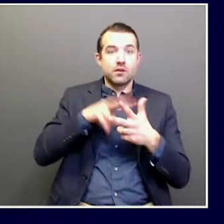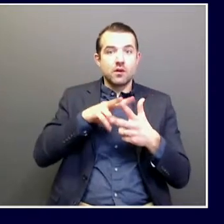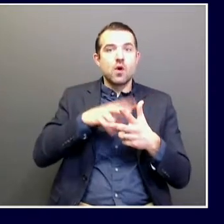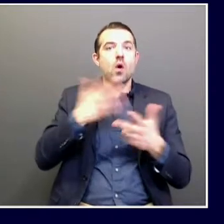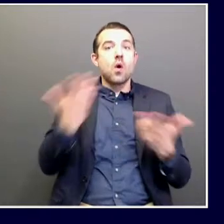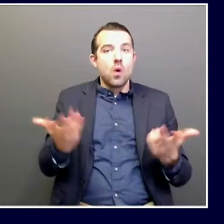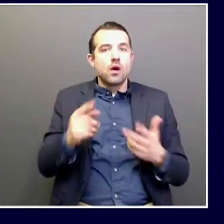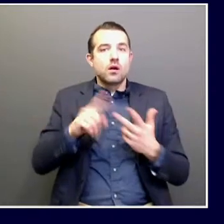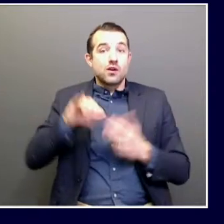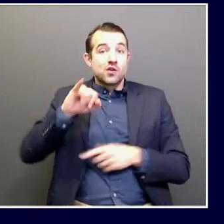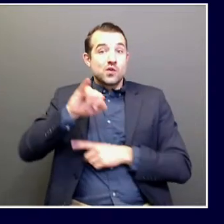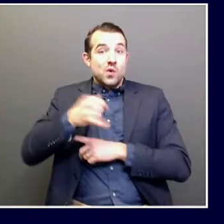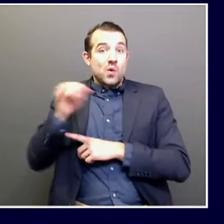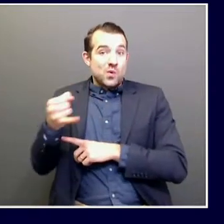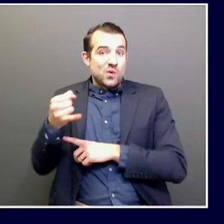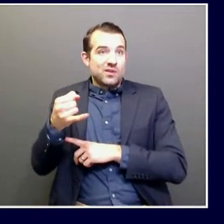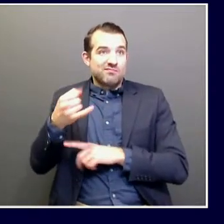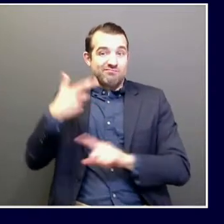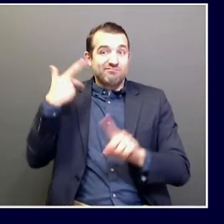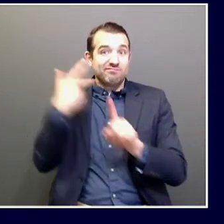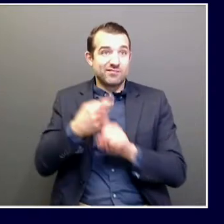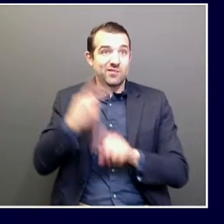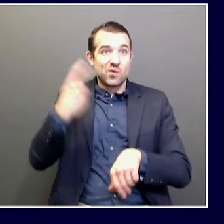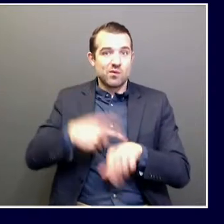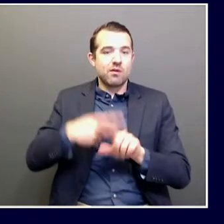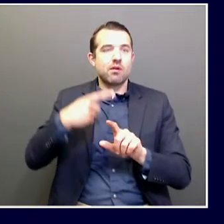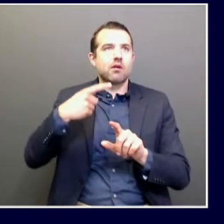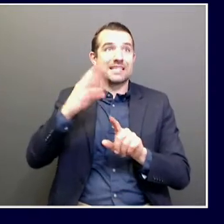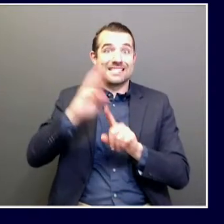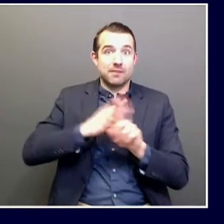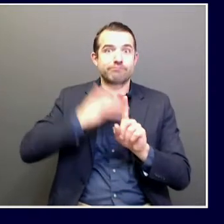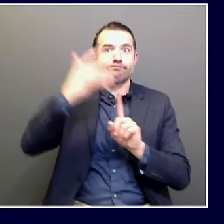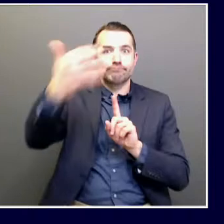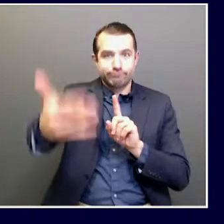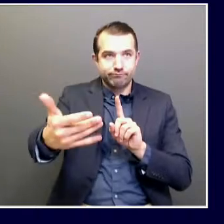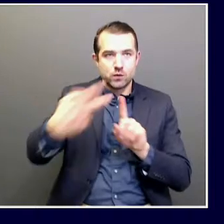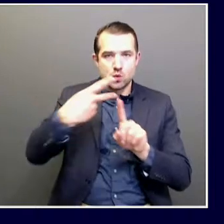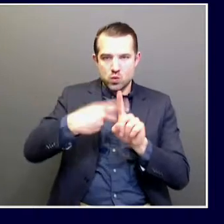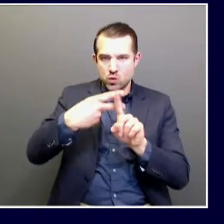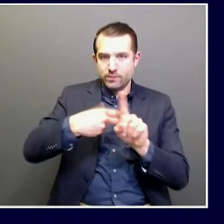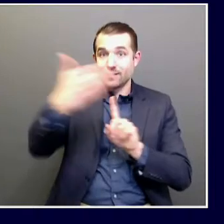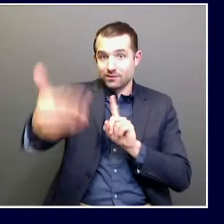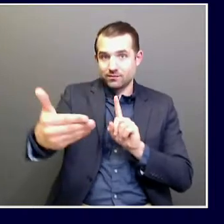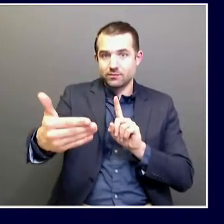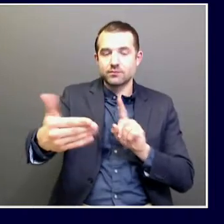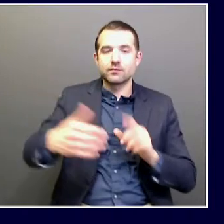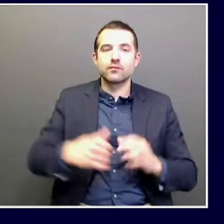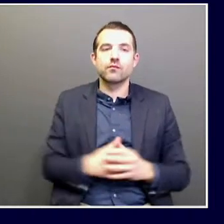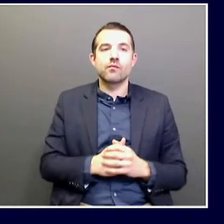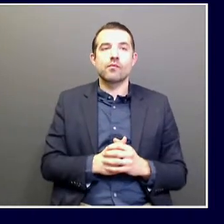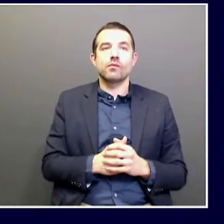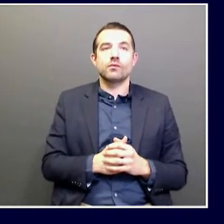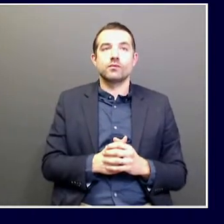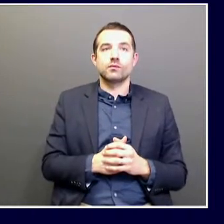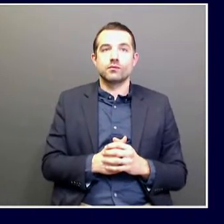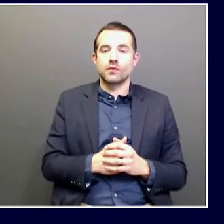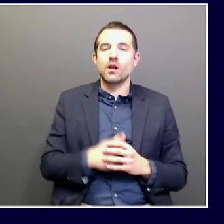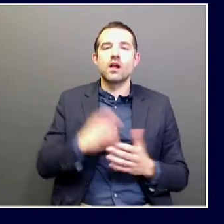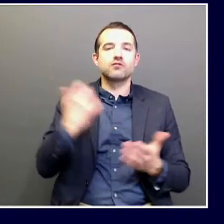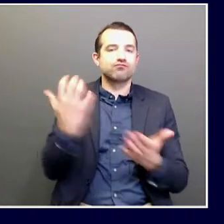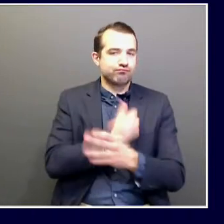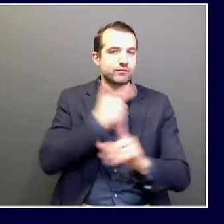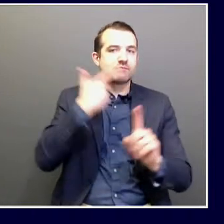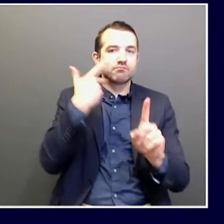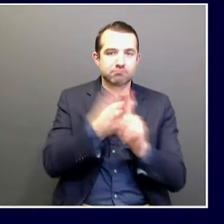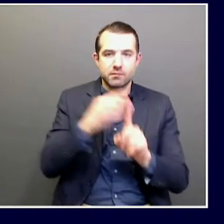J&J, you should get a booster, period. Boosters were important before, they're more important